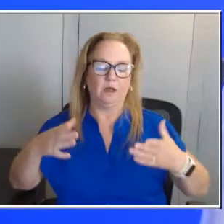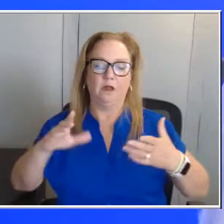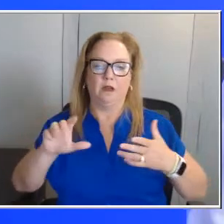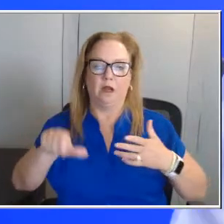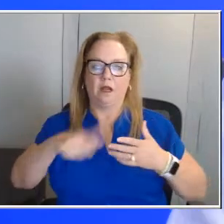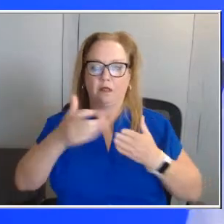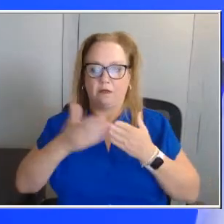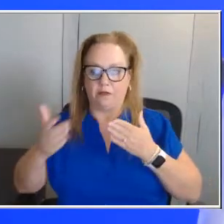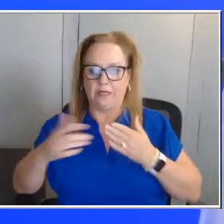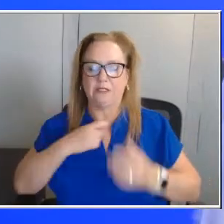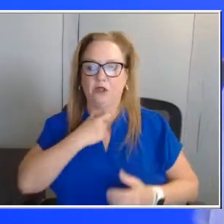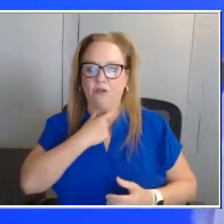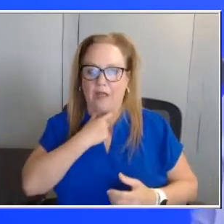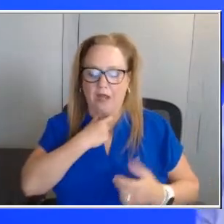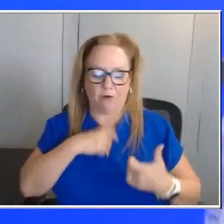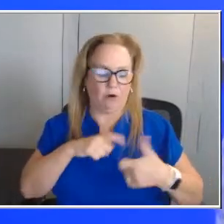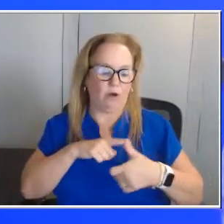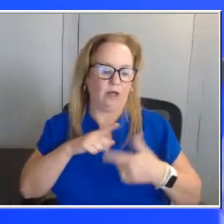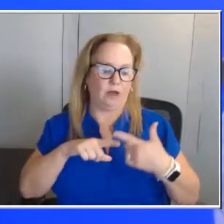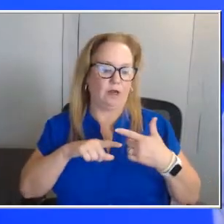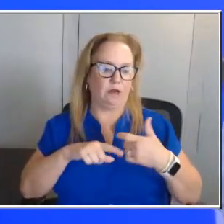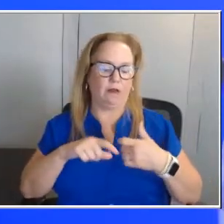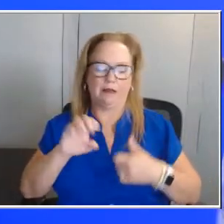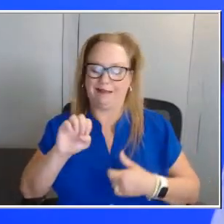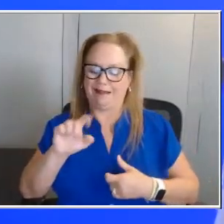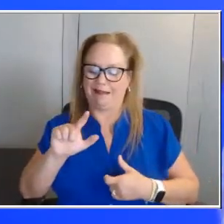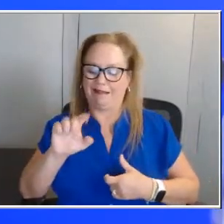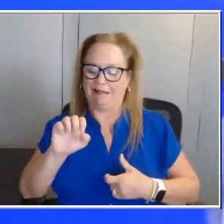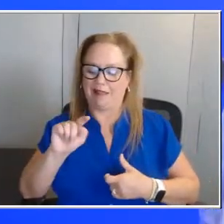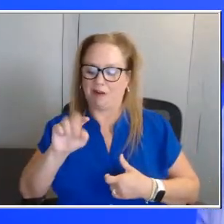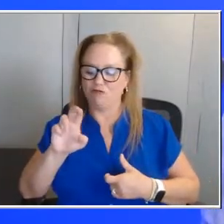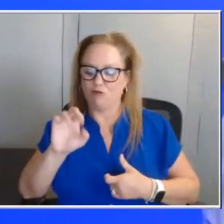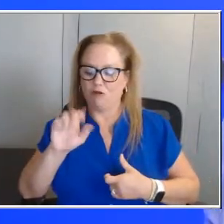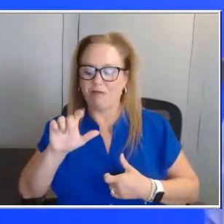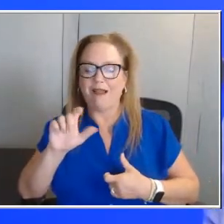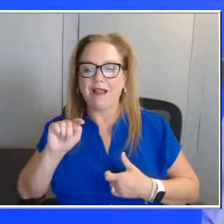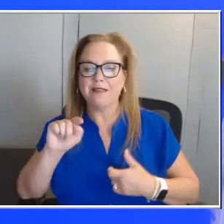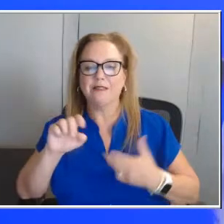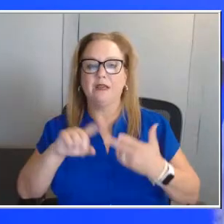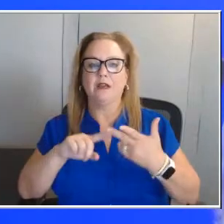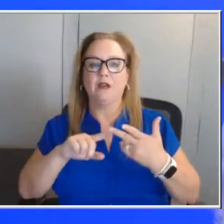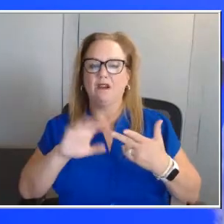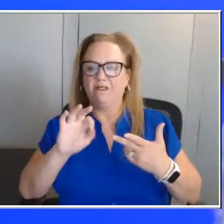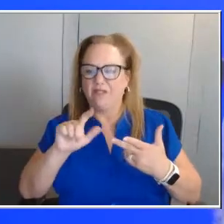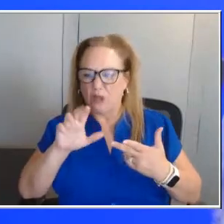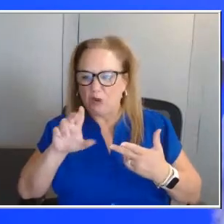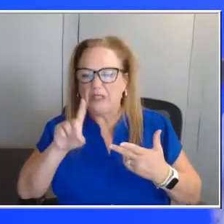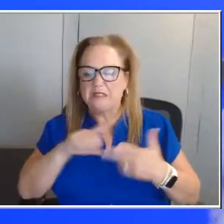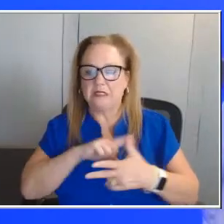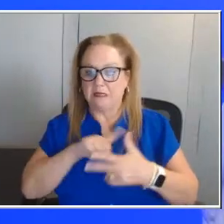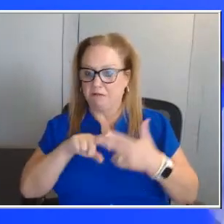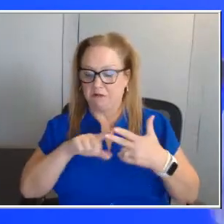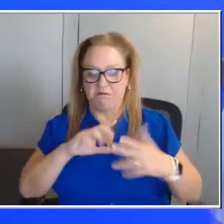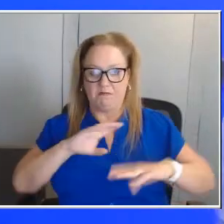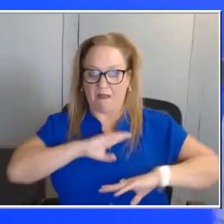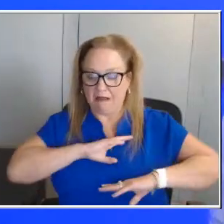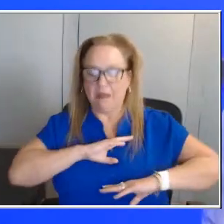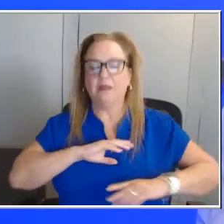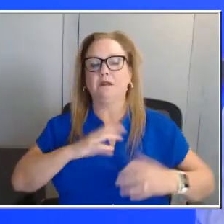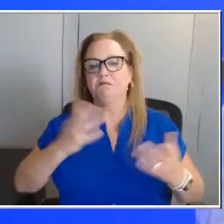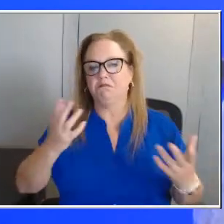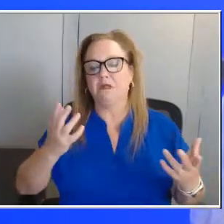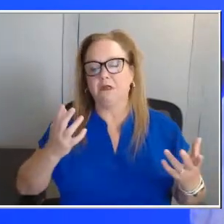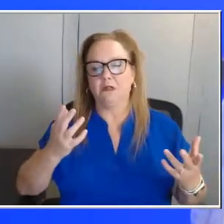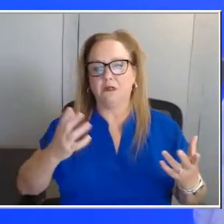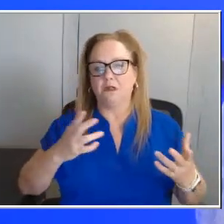their thyroid, checking their electrolytes, fluid status, et cetera. If all of those things are checking out okay,